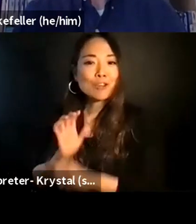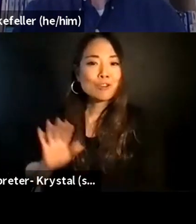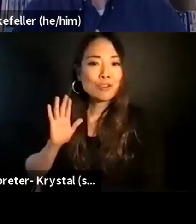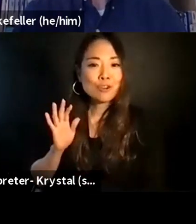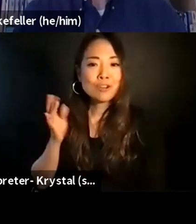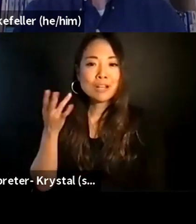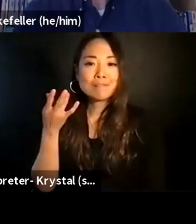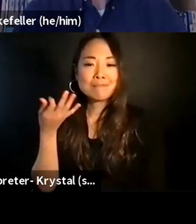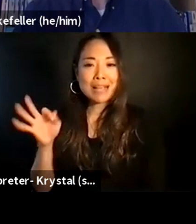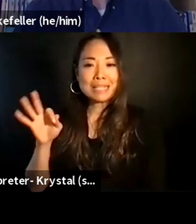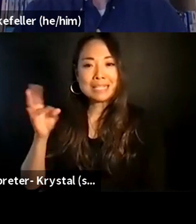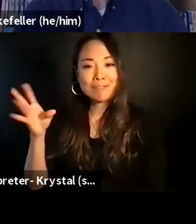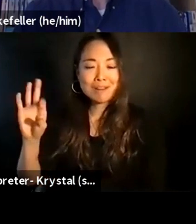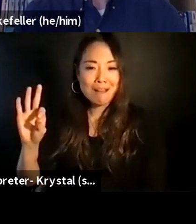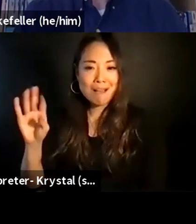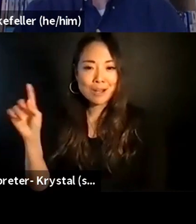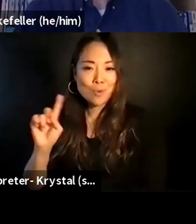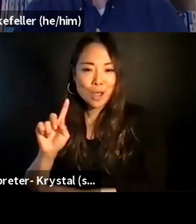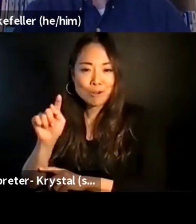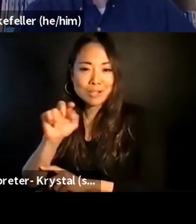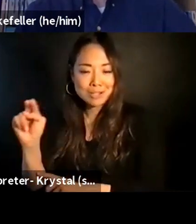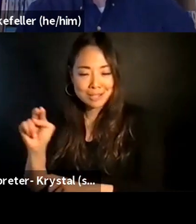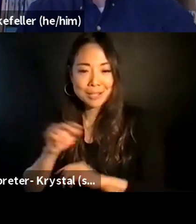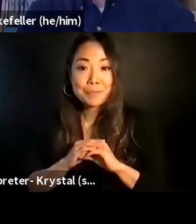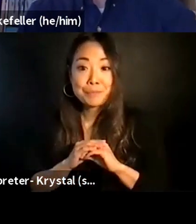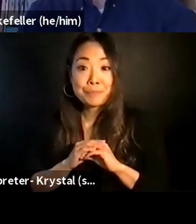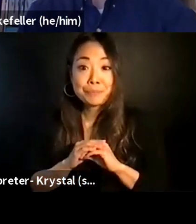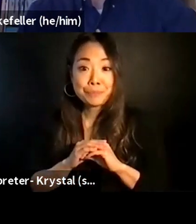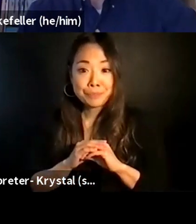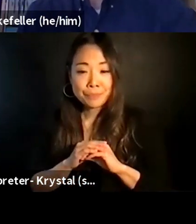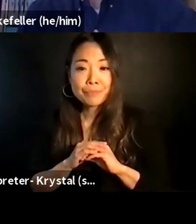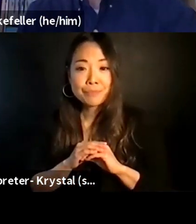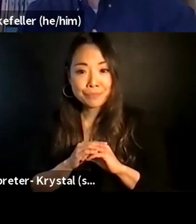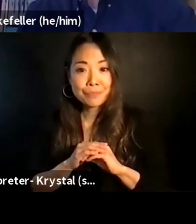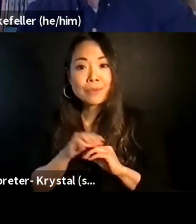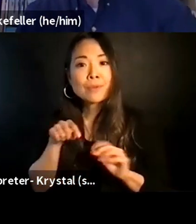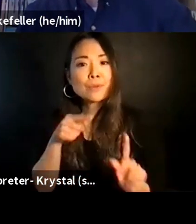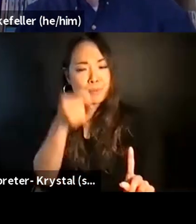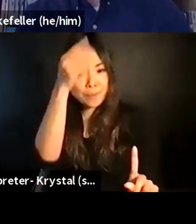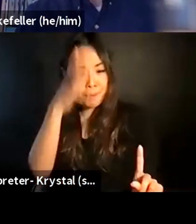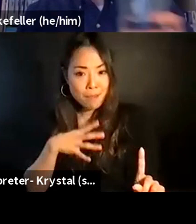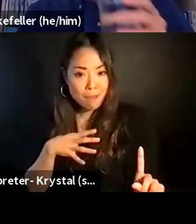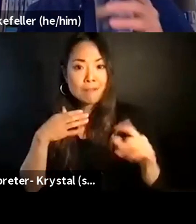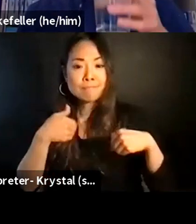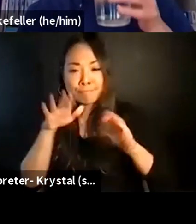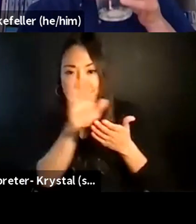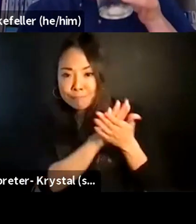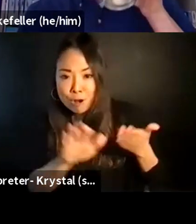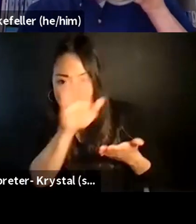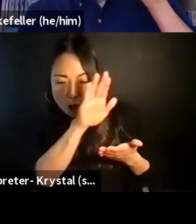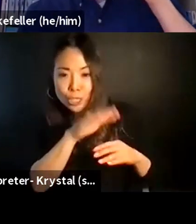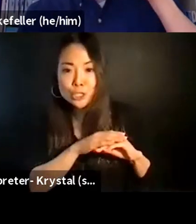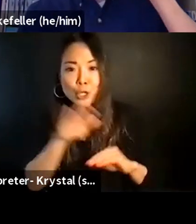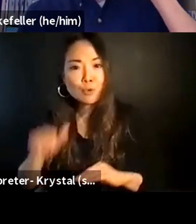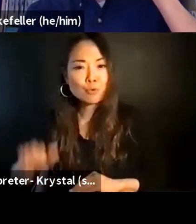Tennessee. And there was this man who had been away to college, who had grown up in Tullahoma. And